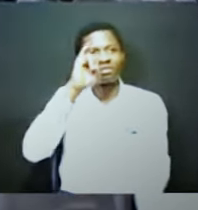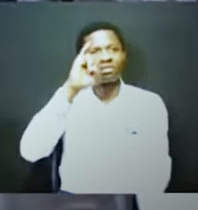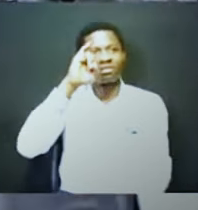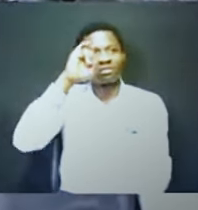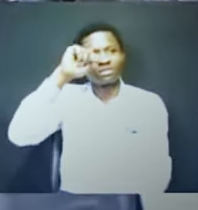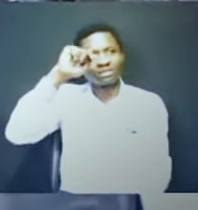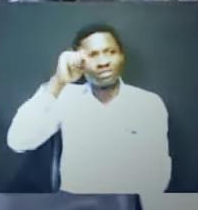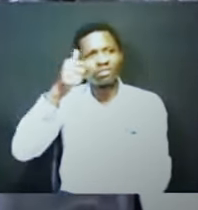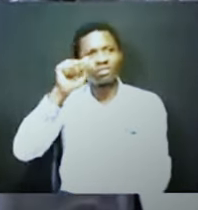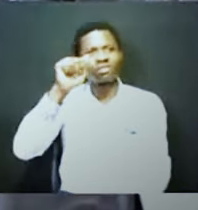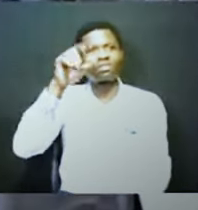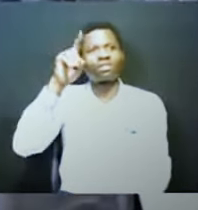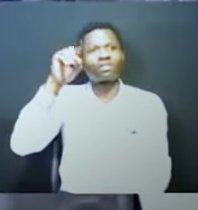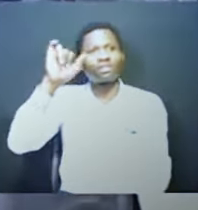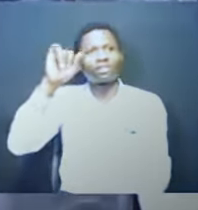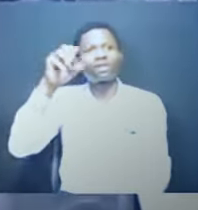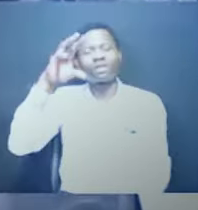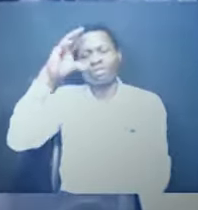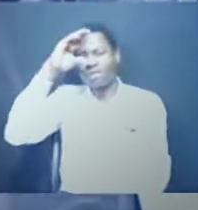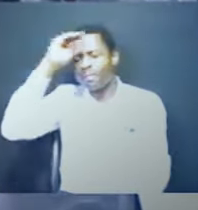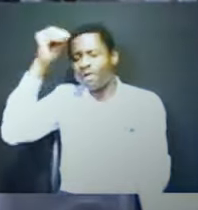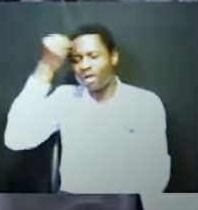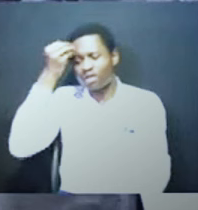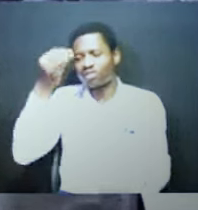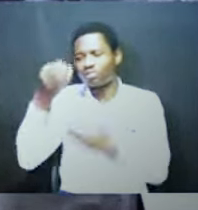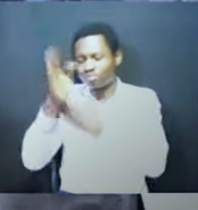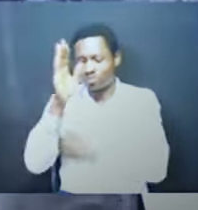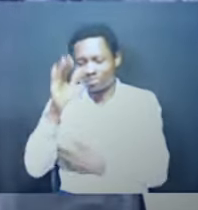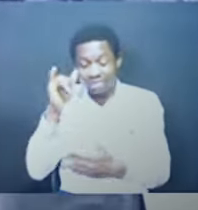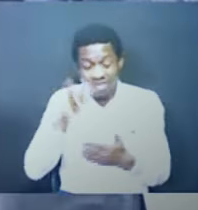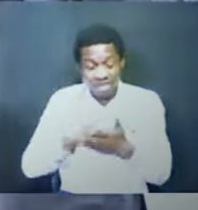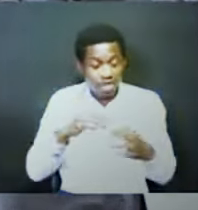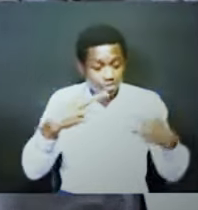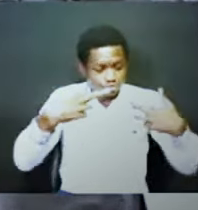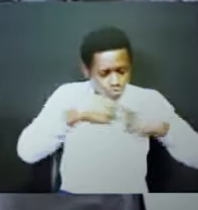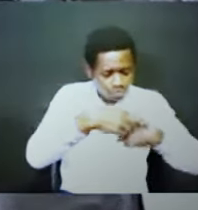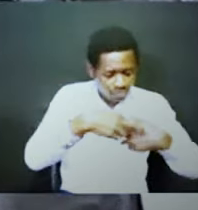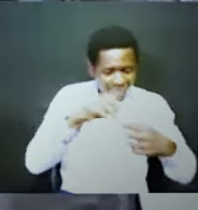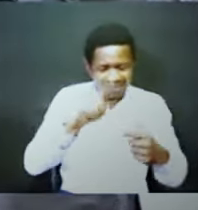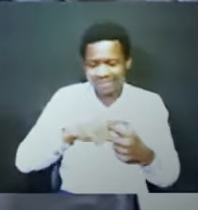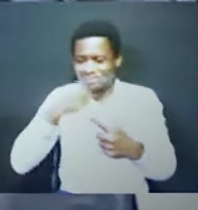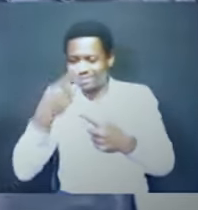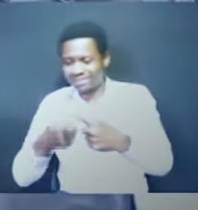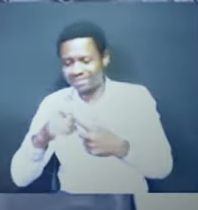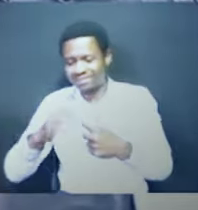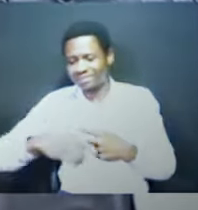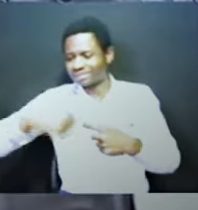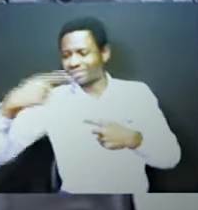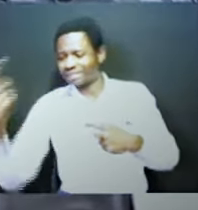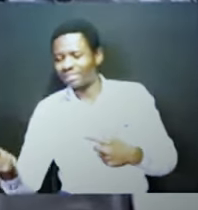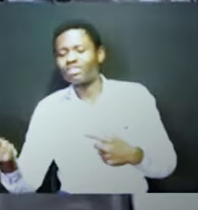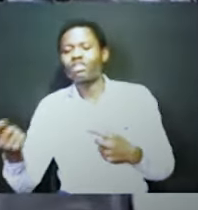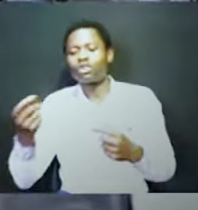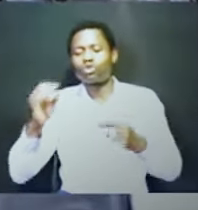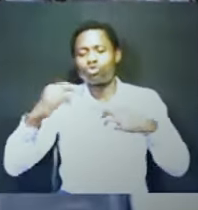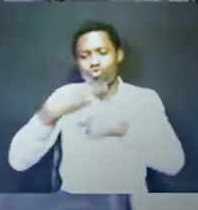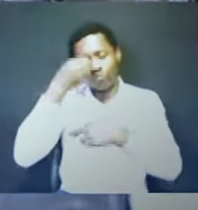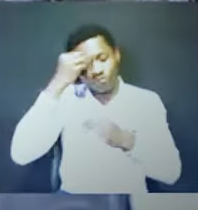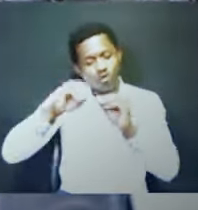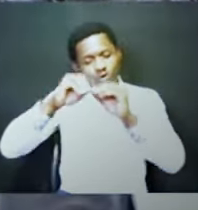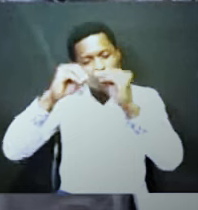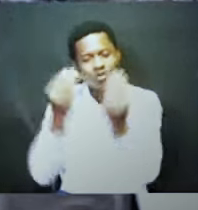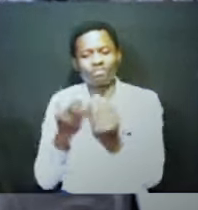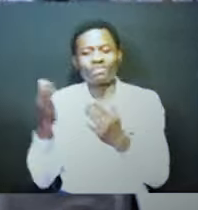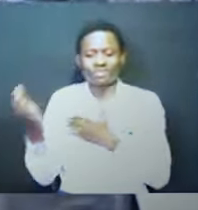a man of God. It was next to the room of the officials, which was